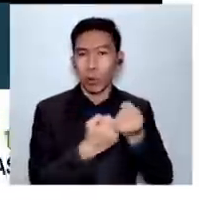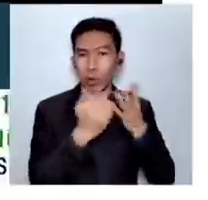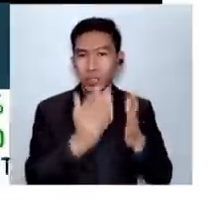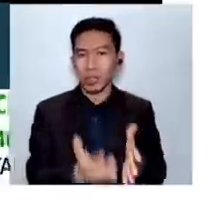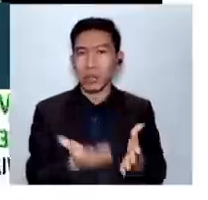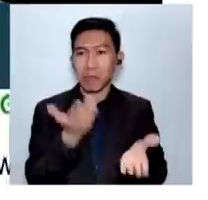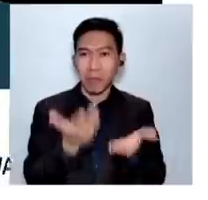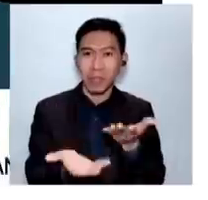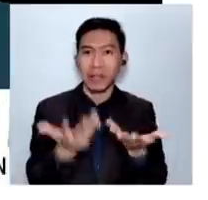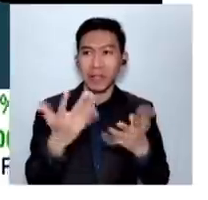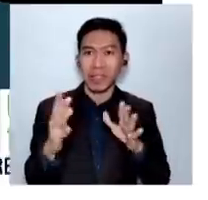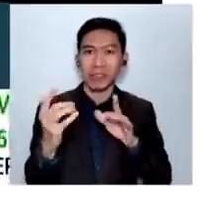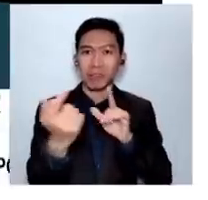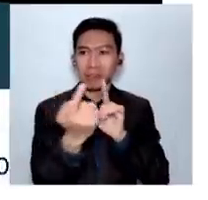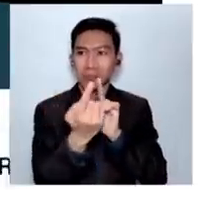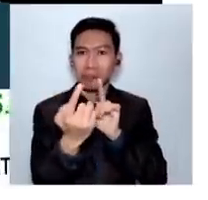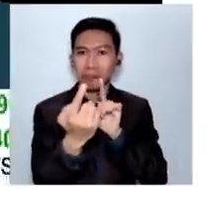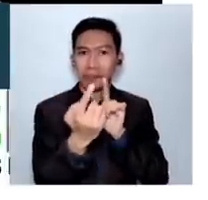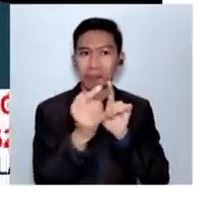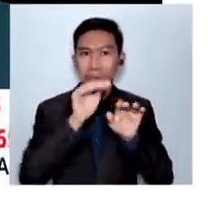So the question is,